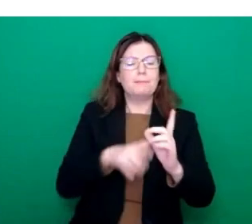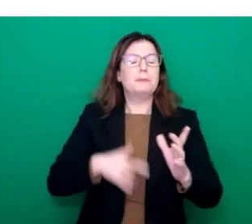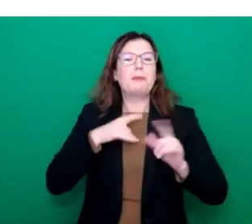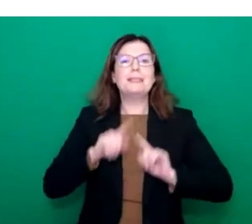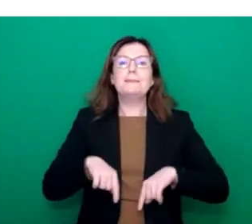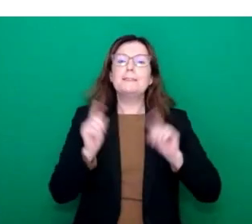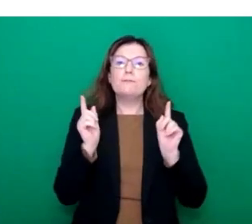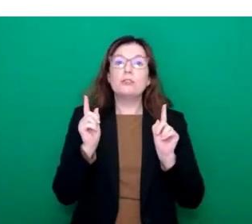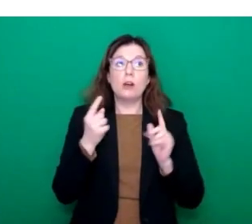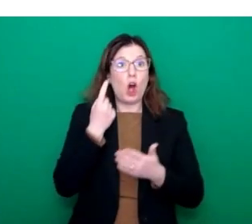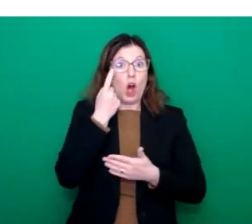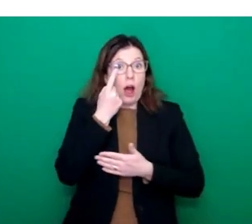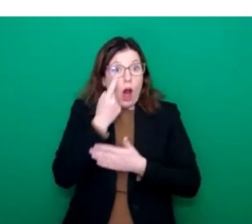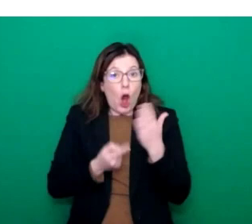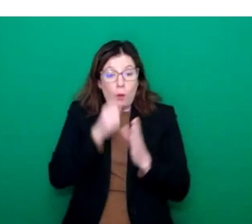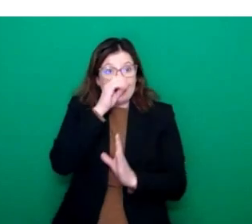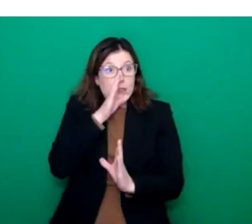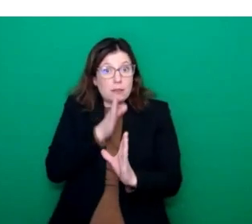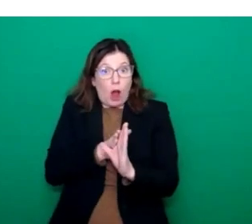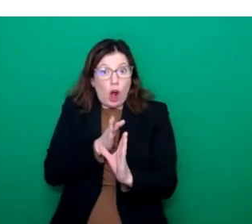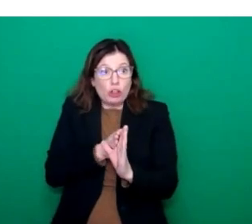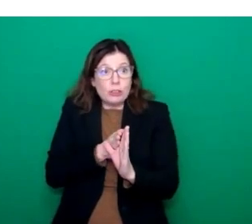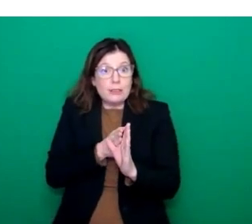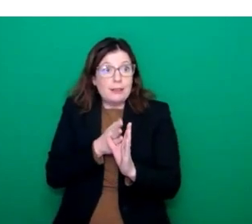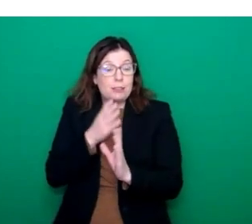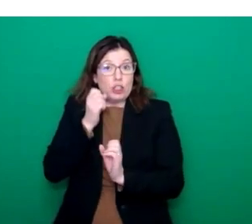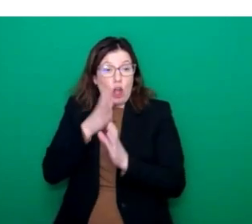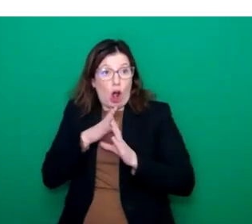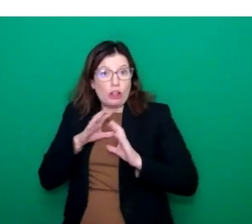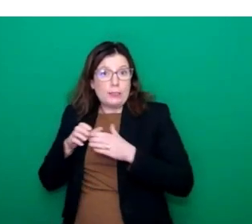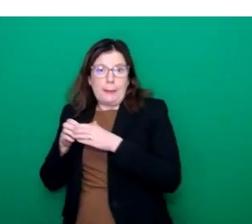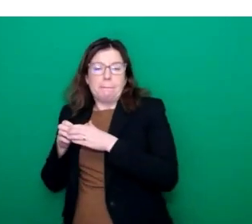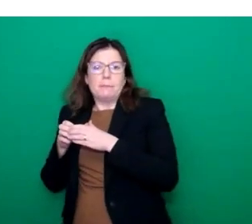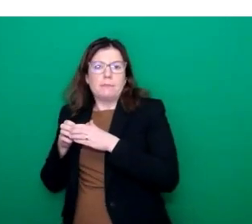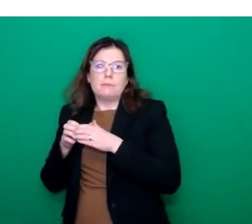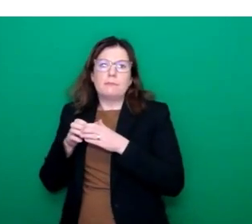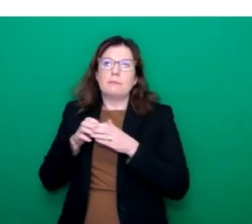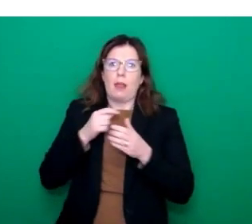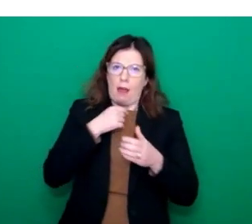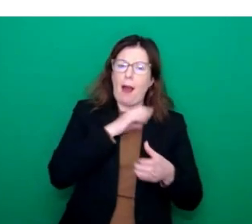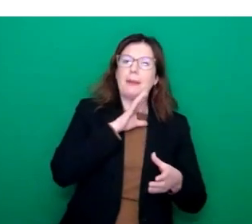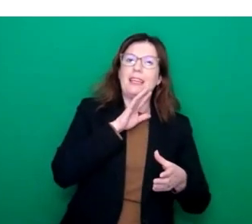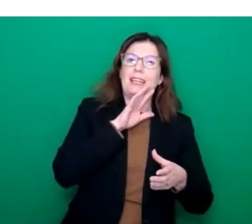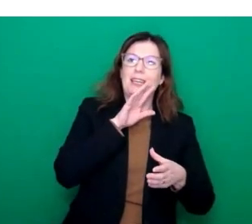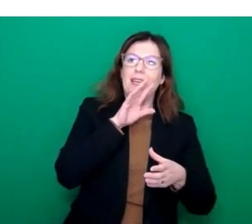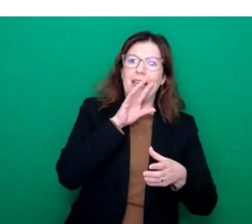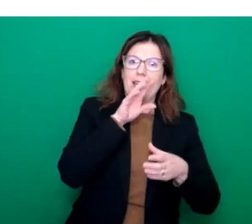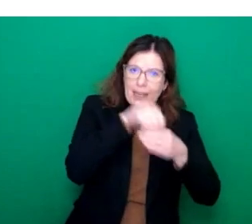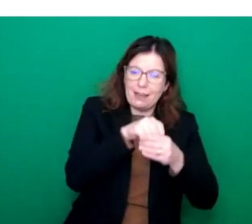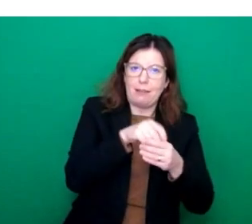a psychologist who actually comes from psychology, but almost comes in and out of the